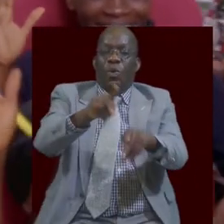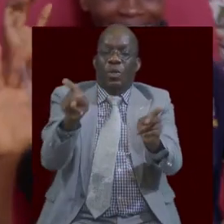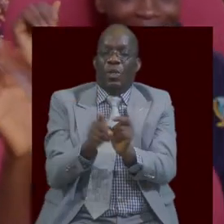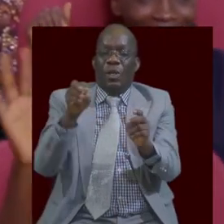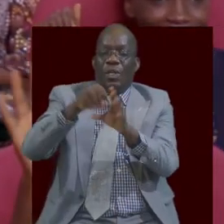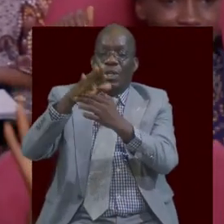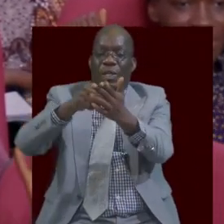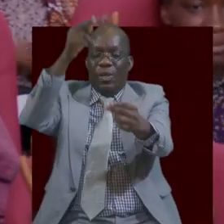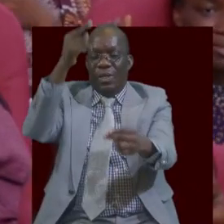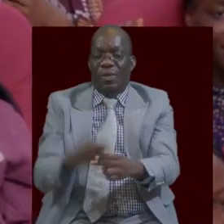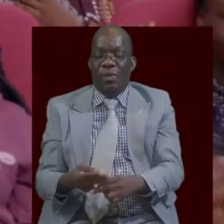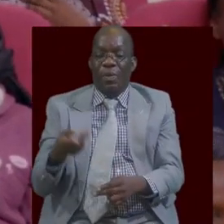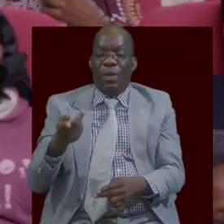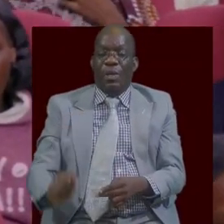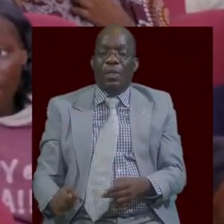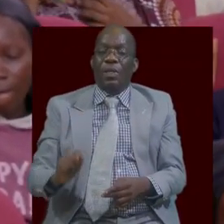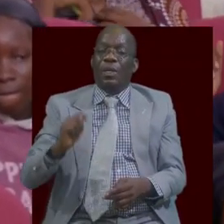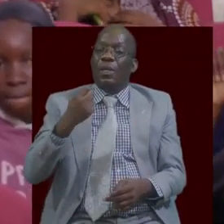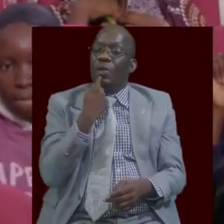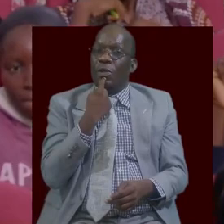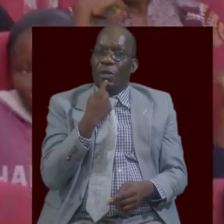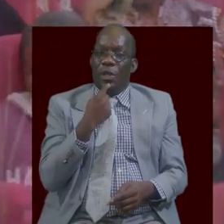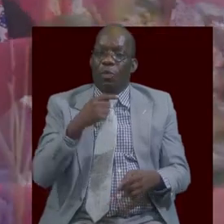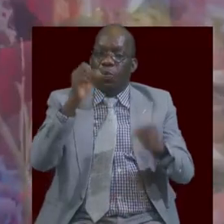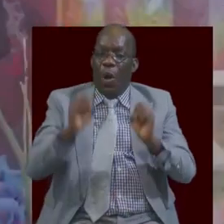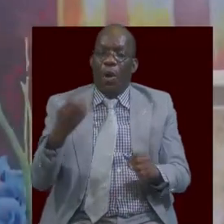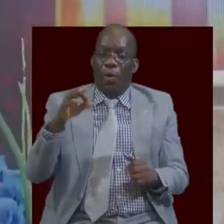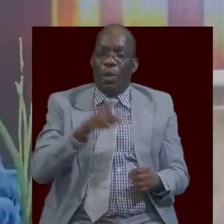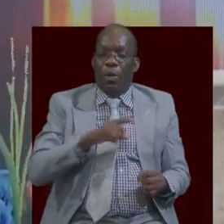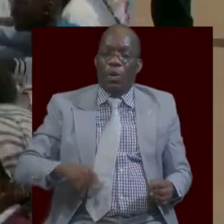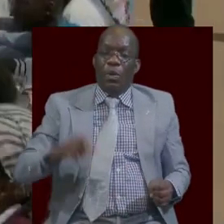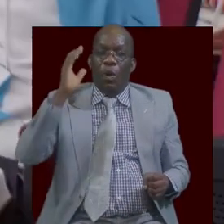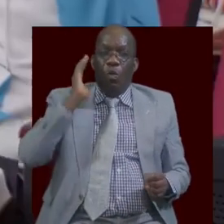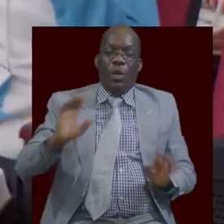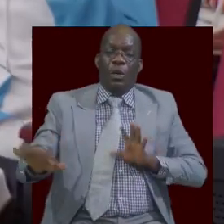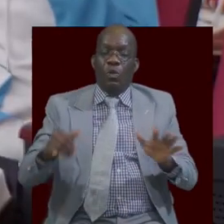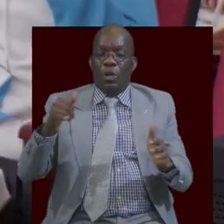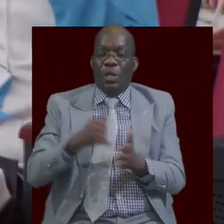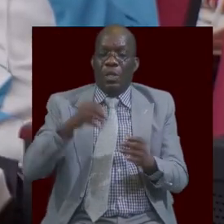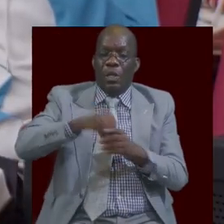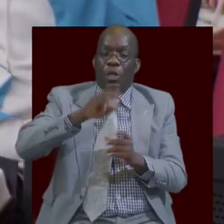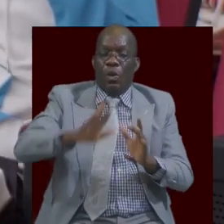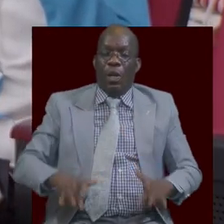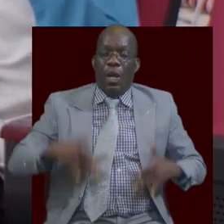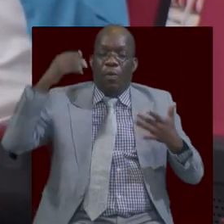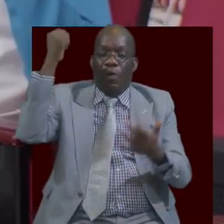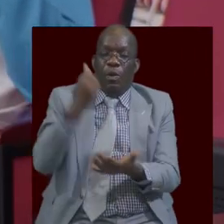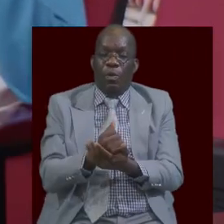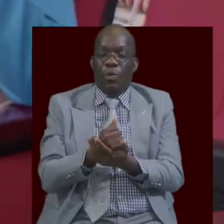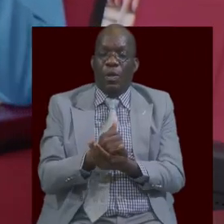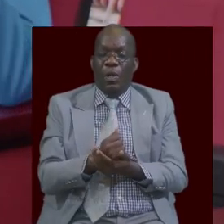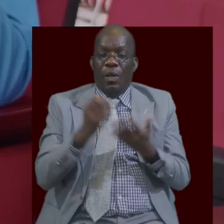And the zeal of the Lord will do it in your life. Fire